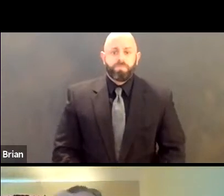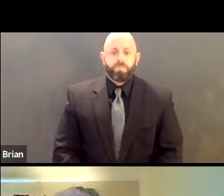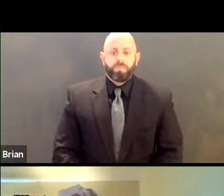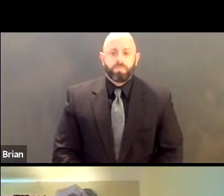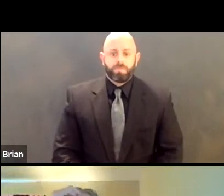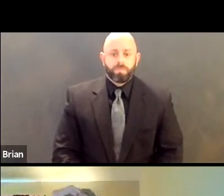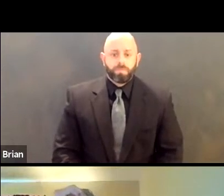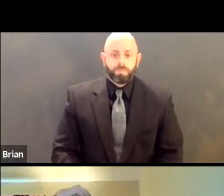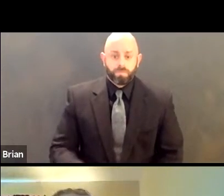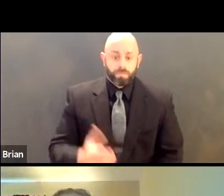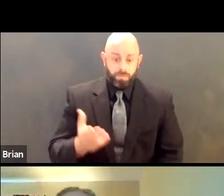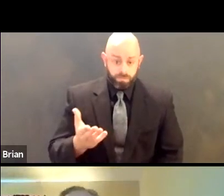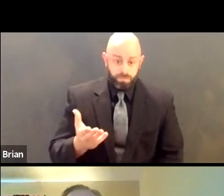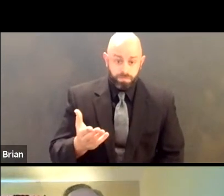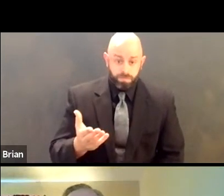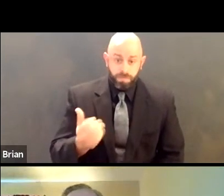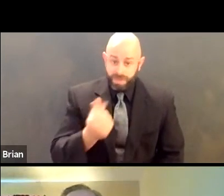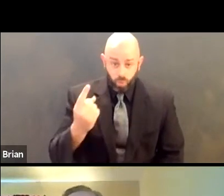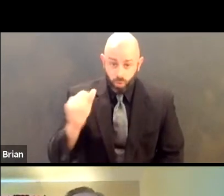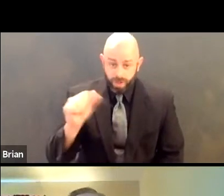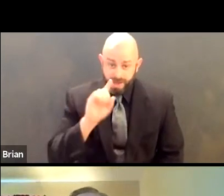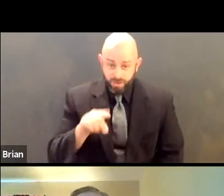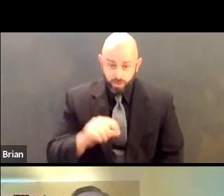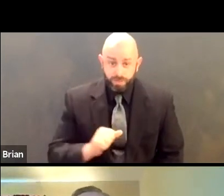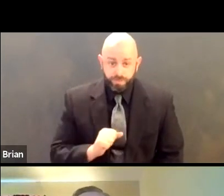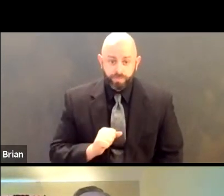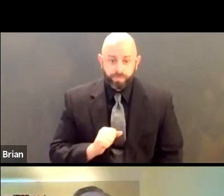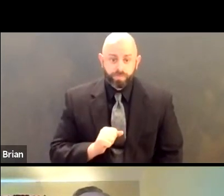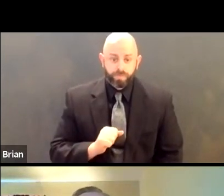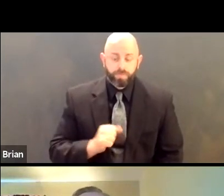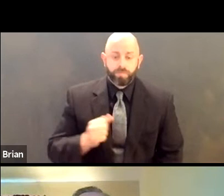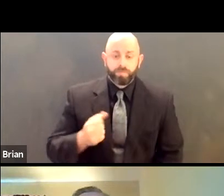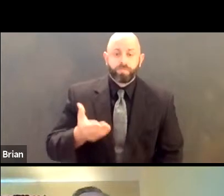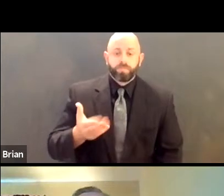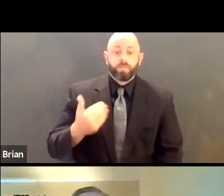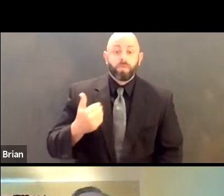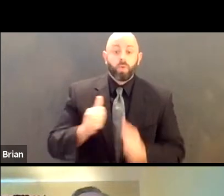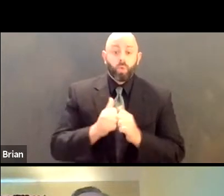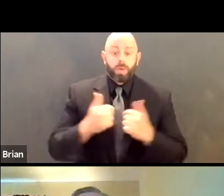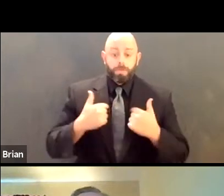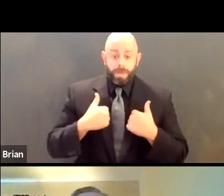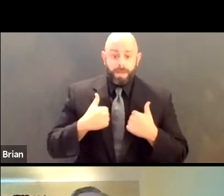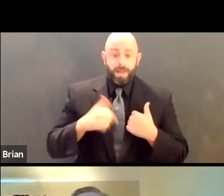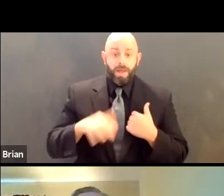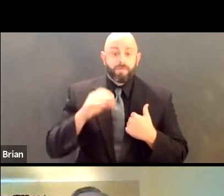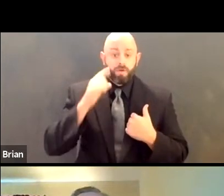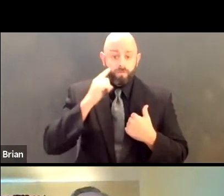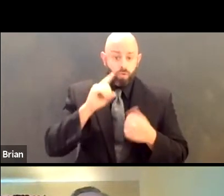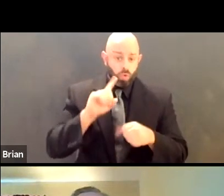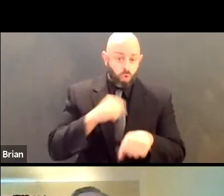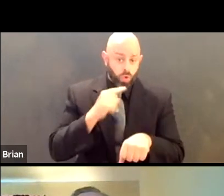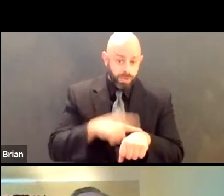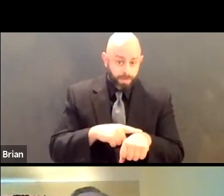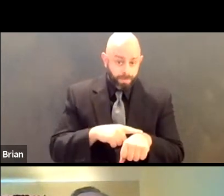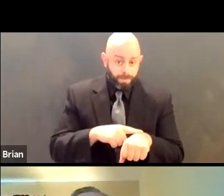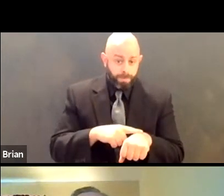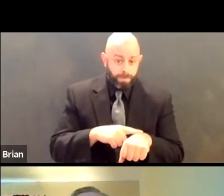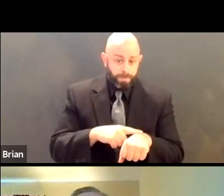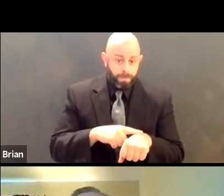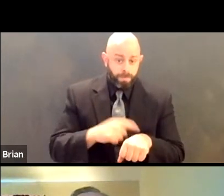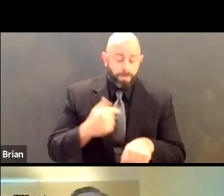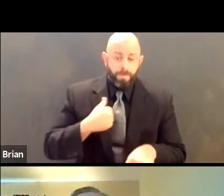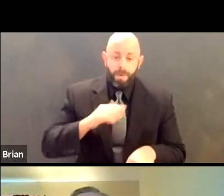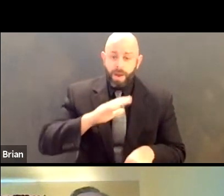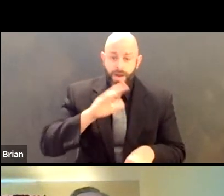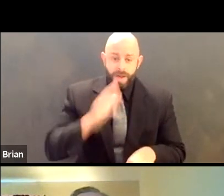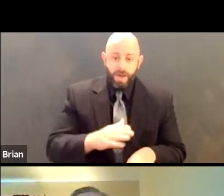And anyone can answer that question. Okay. With me, I found that for a very, very long time, I never actually